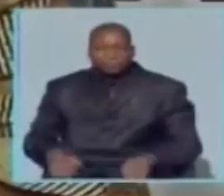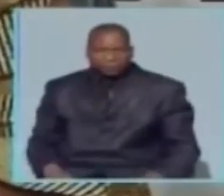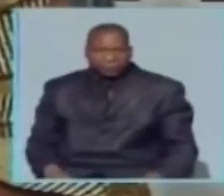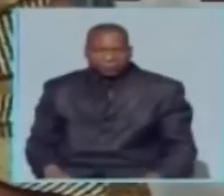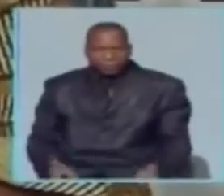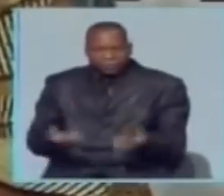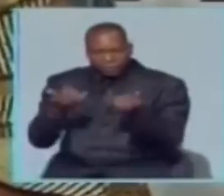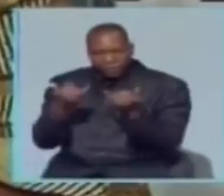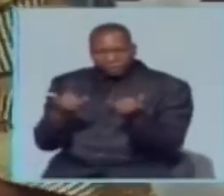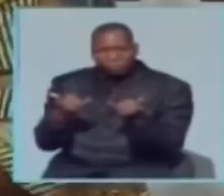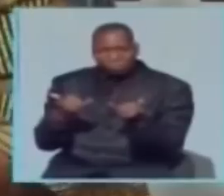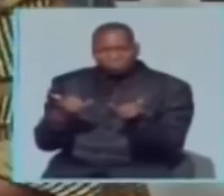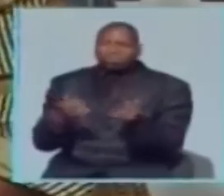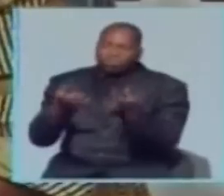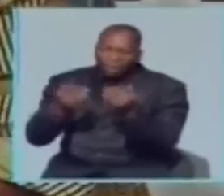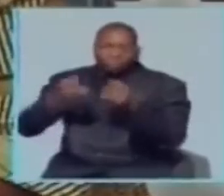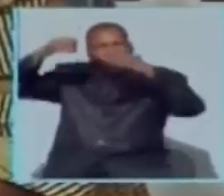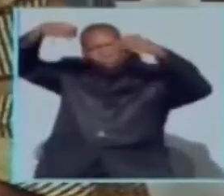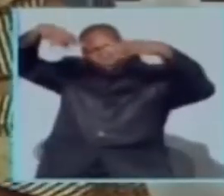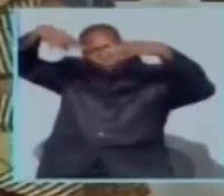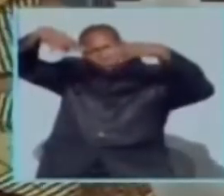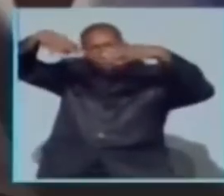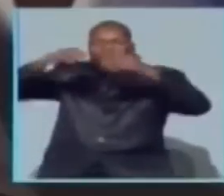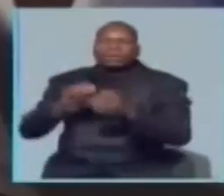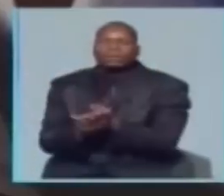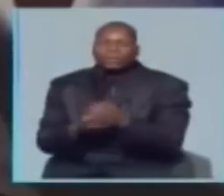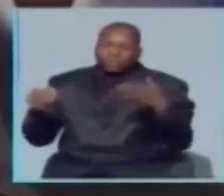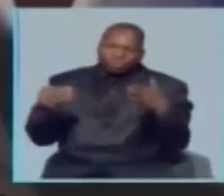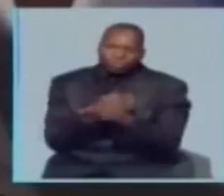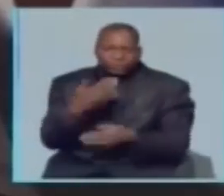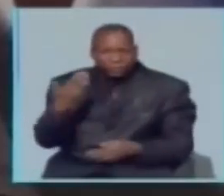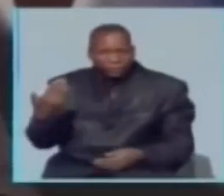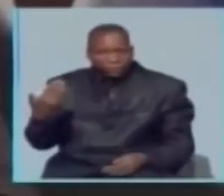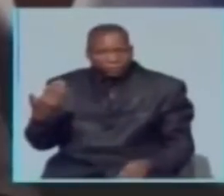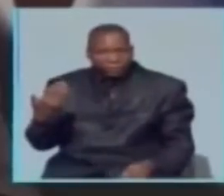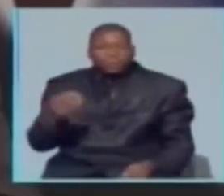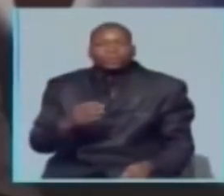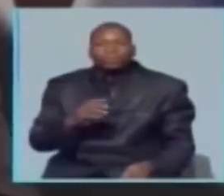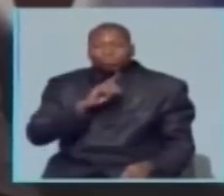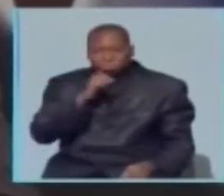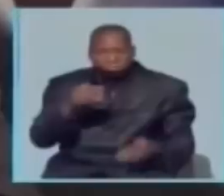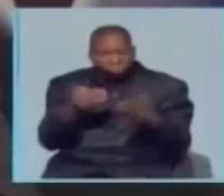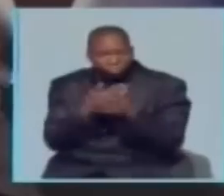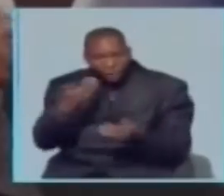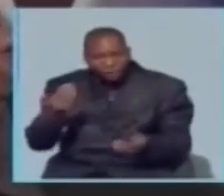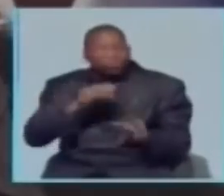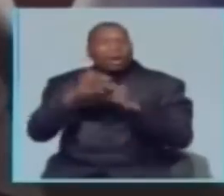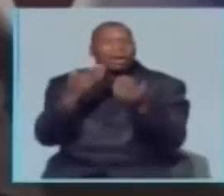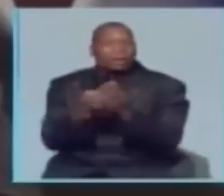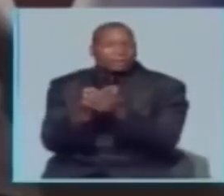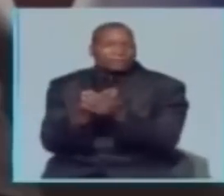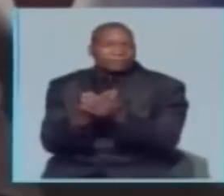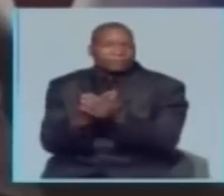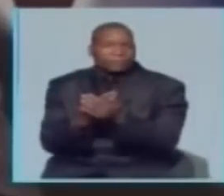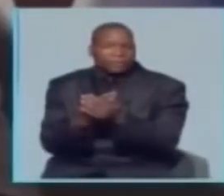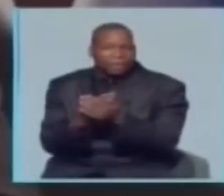beginning to explore solar, and it's a new thing for all of us. It is a new thing for everybody. But going back to what